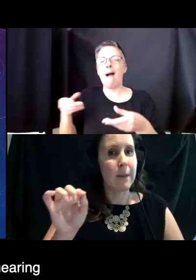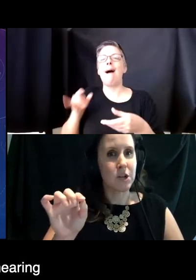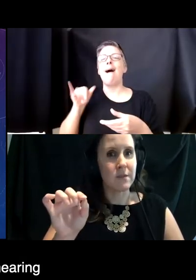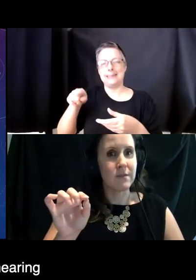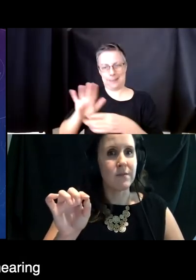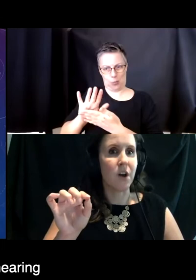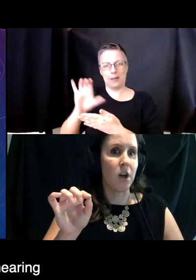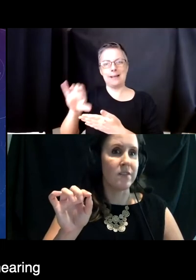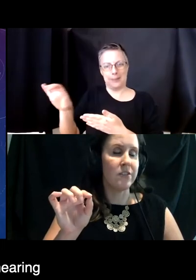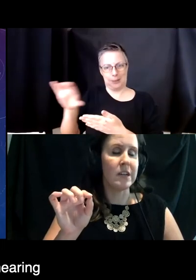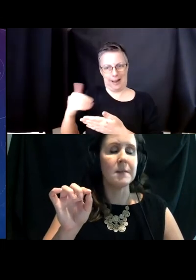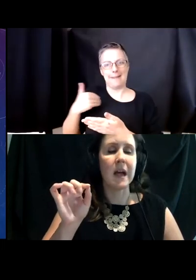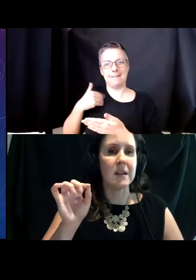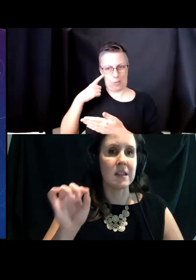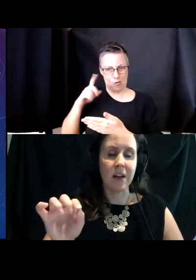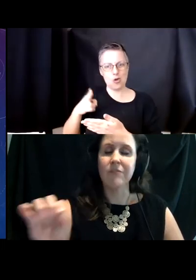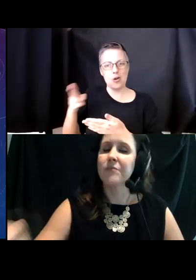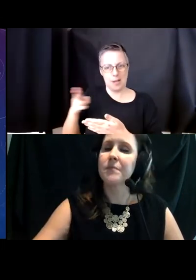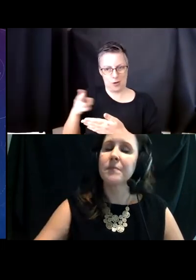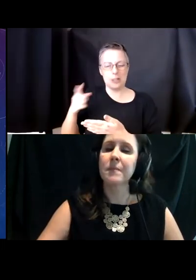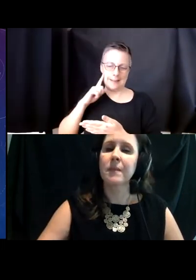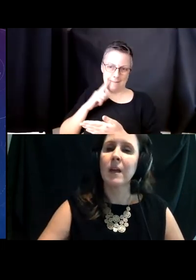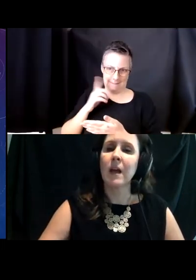closed caption for the hard of hearing and the deaf.